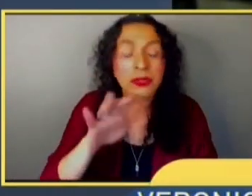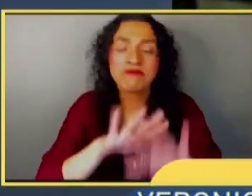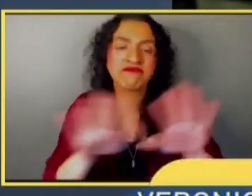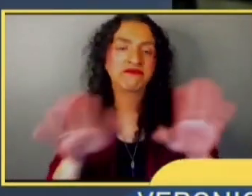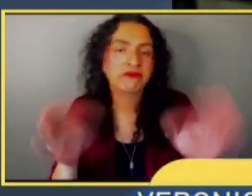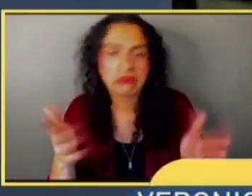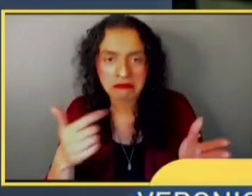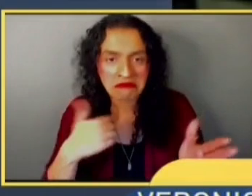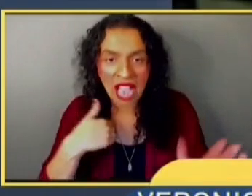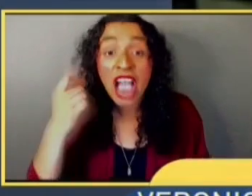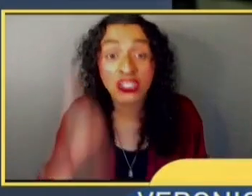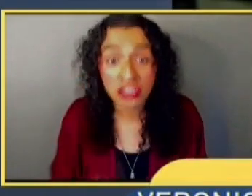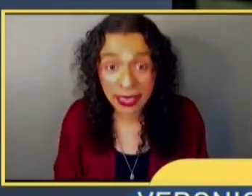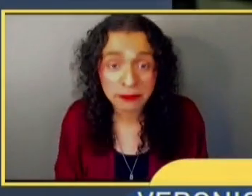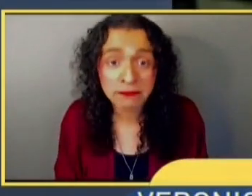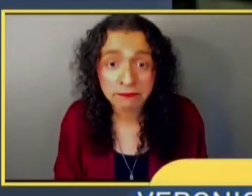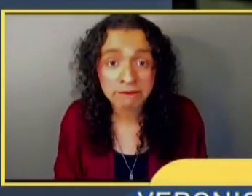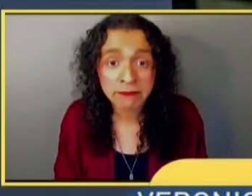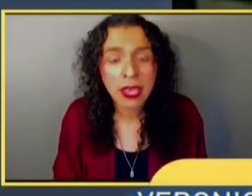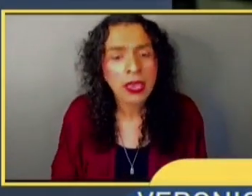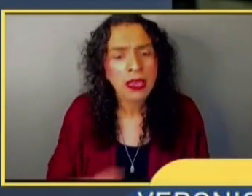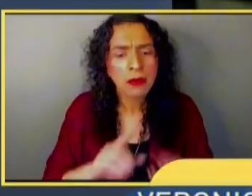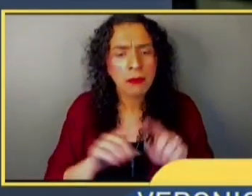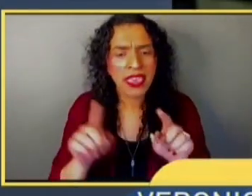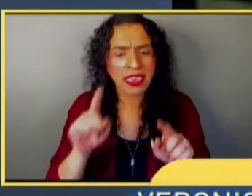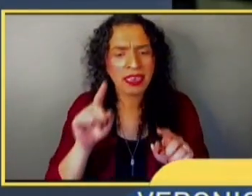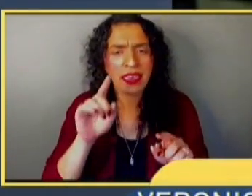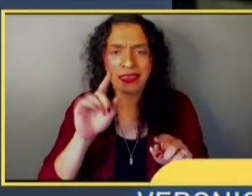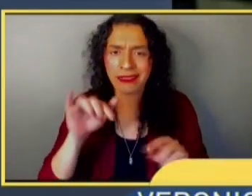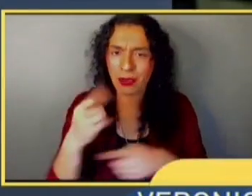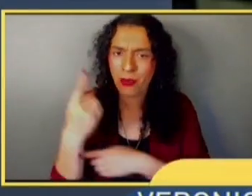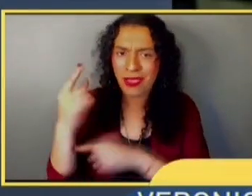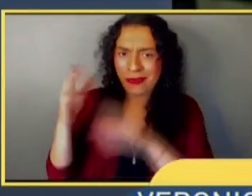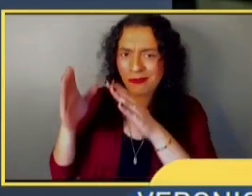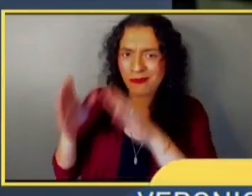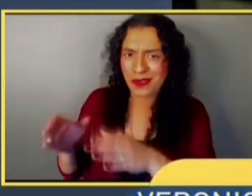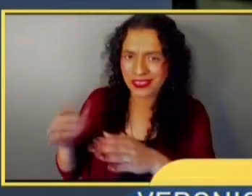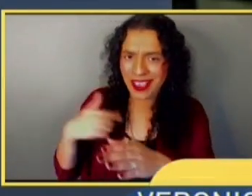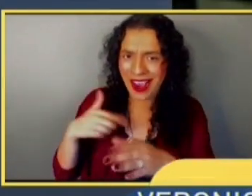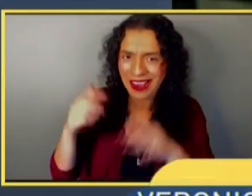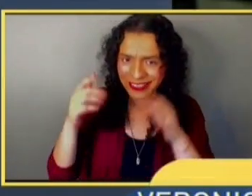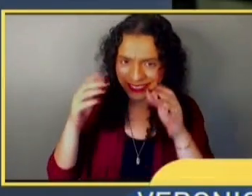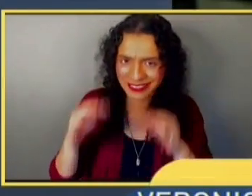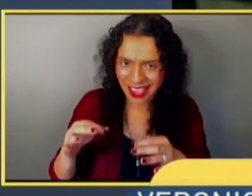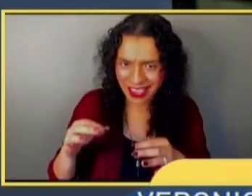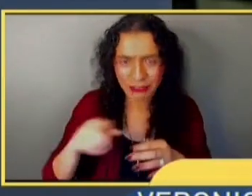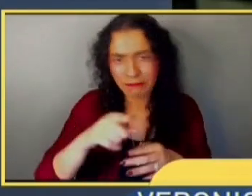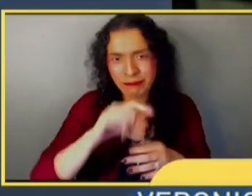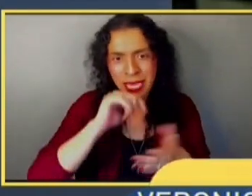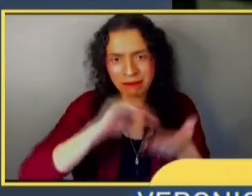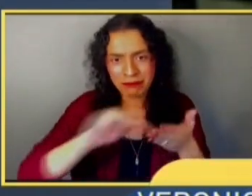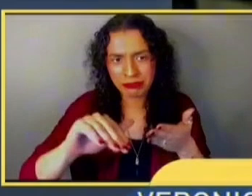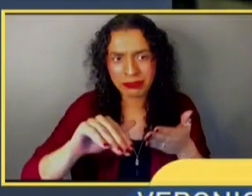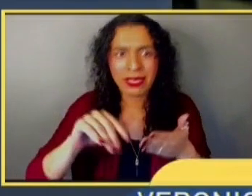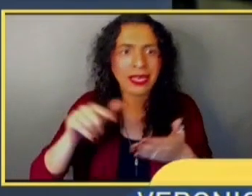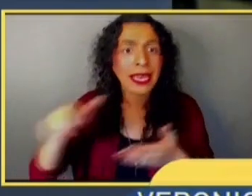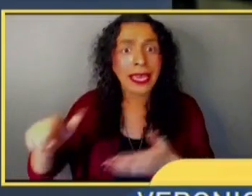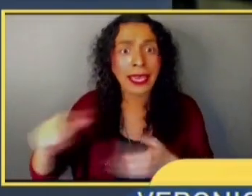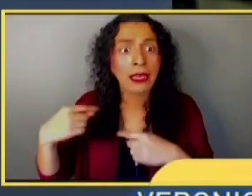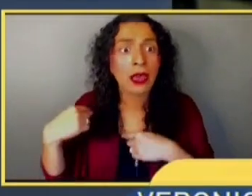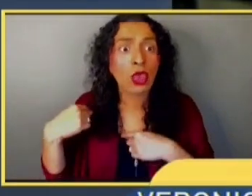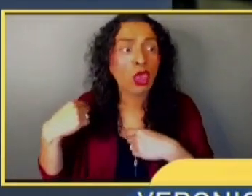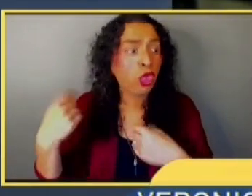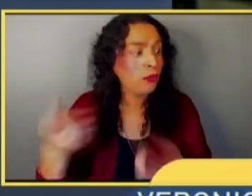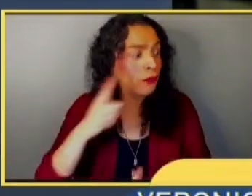get asked about that one person that I kept in that 6 years later was found not guilty for murder. Nobody tells